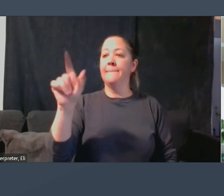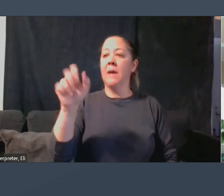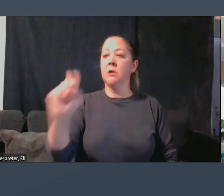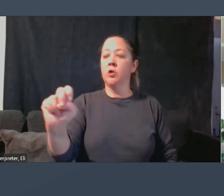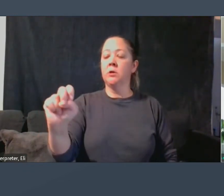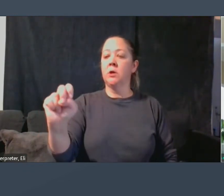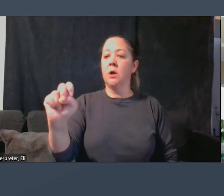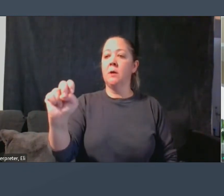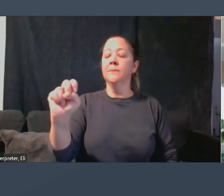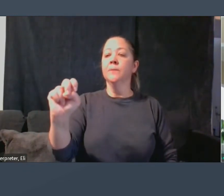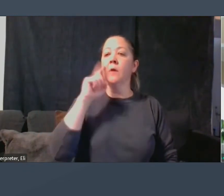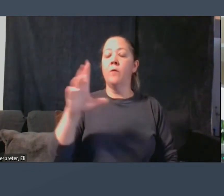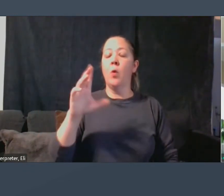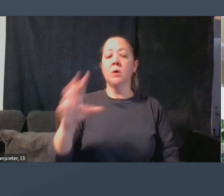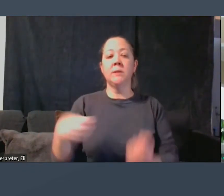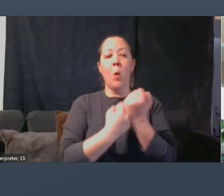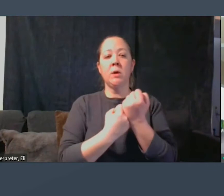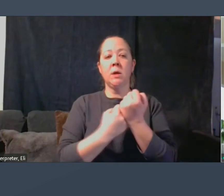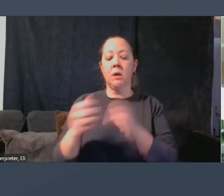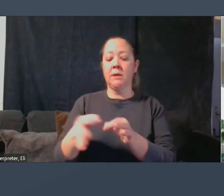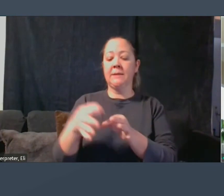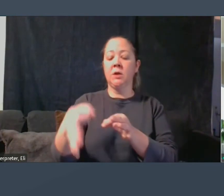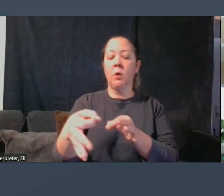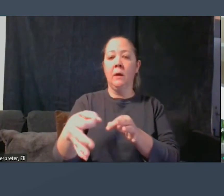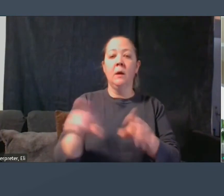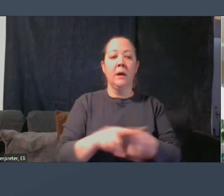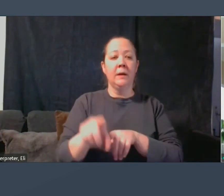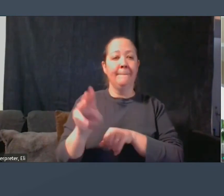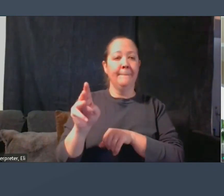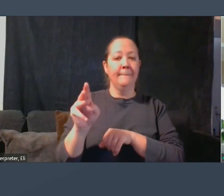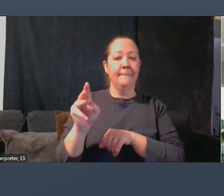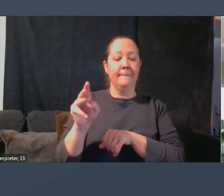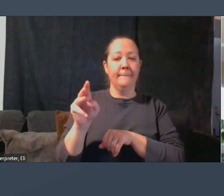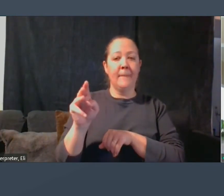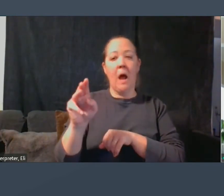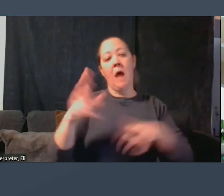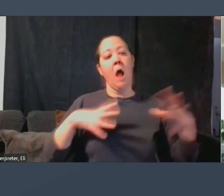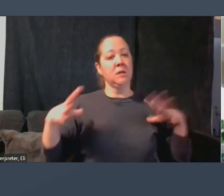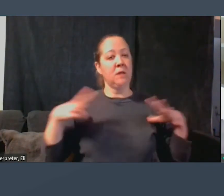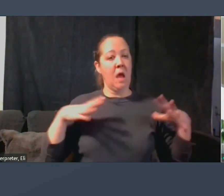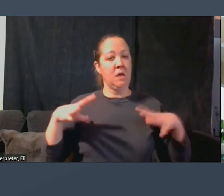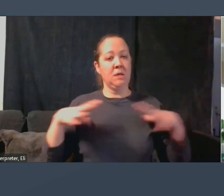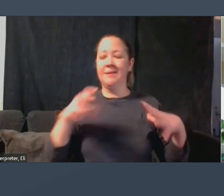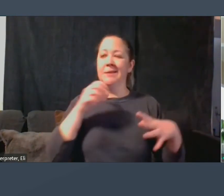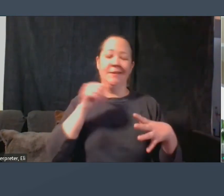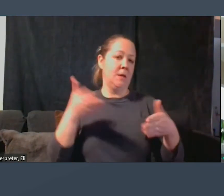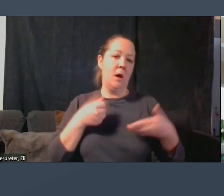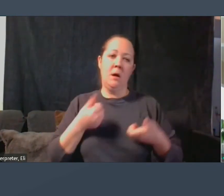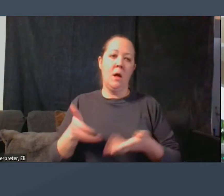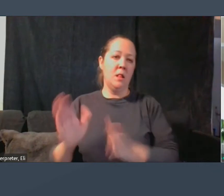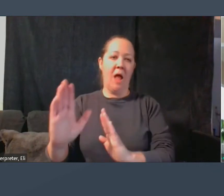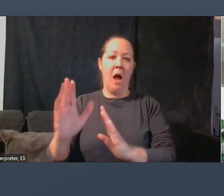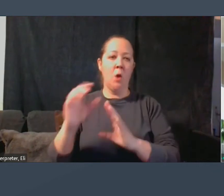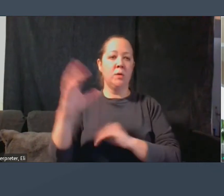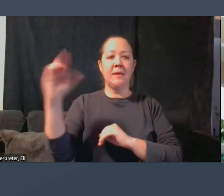to talk. As Mr. Ruddy mentioned, the holidays didn't allow the county time to meet with